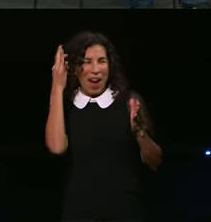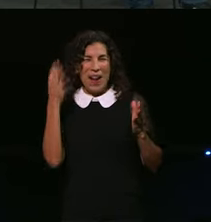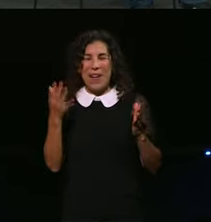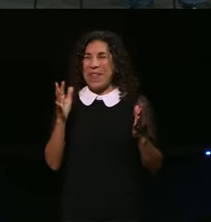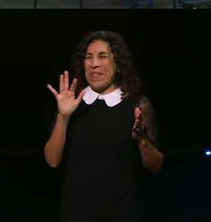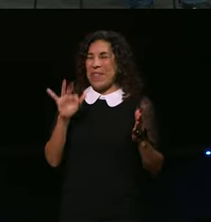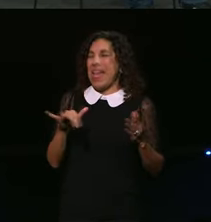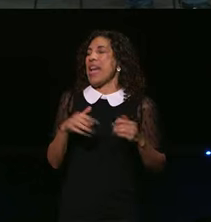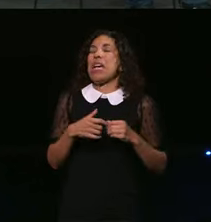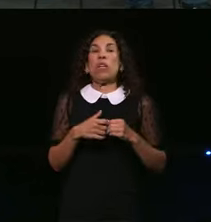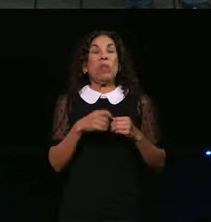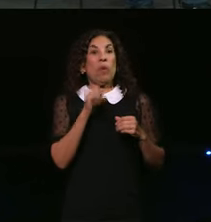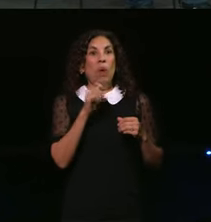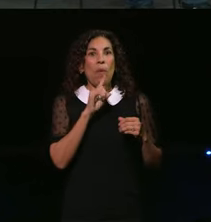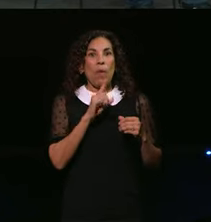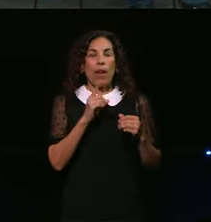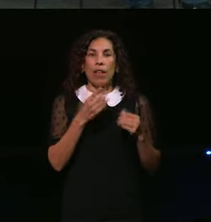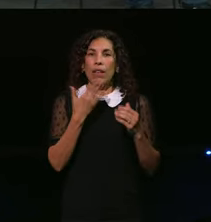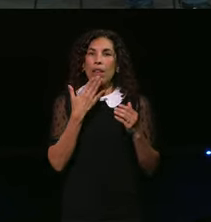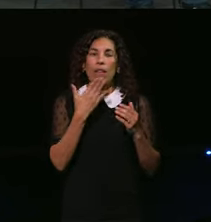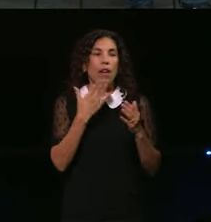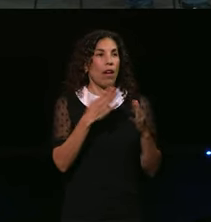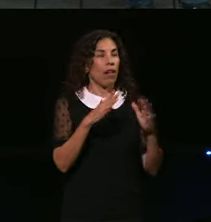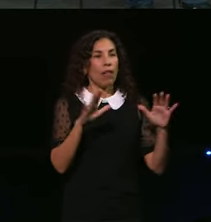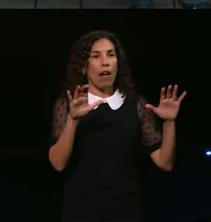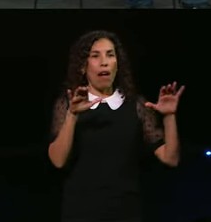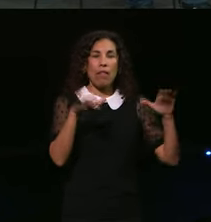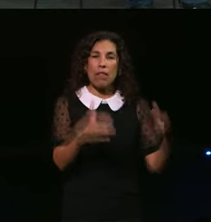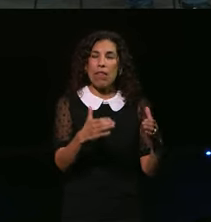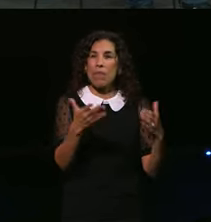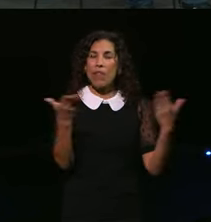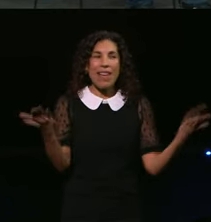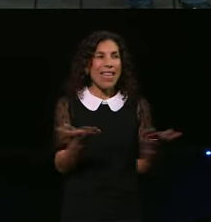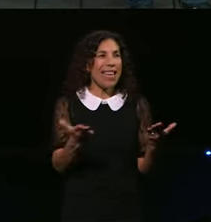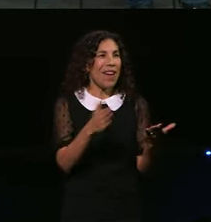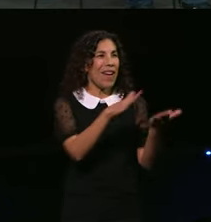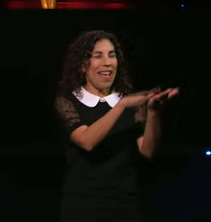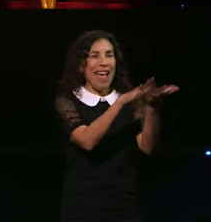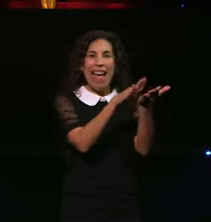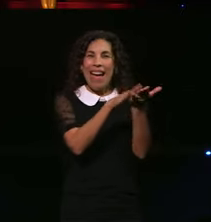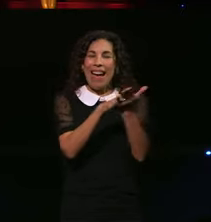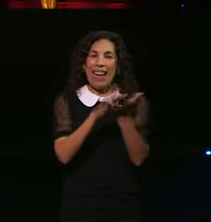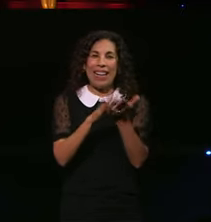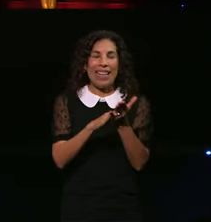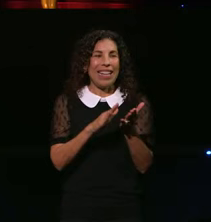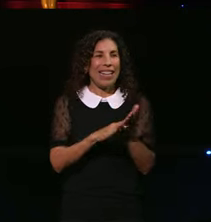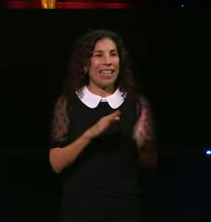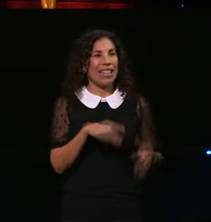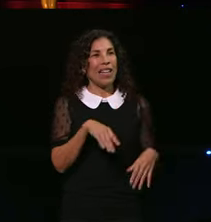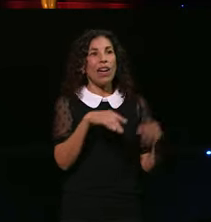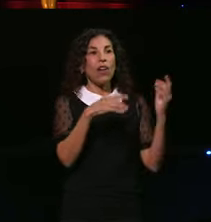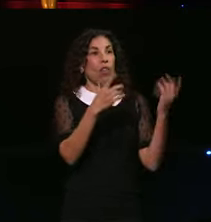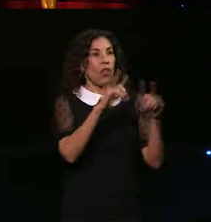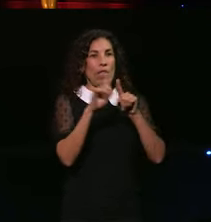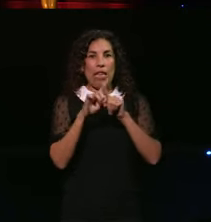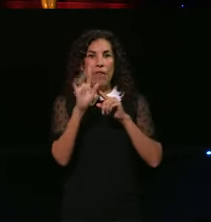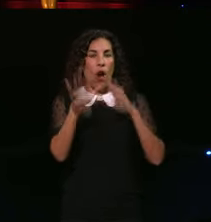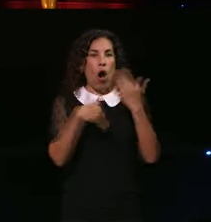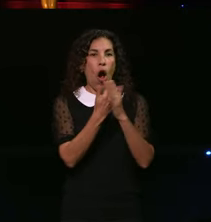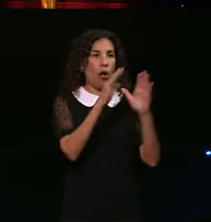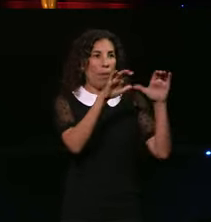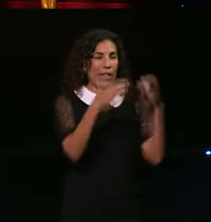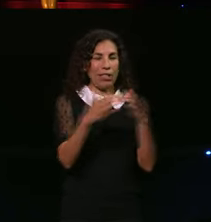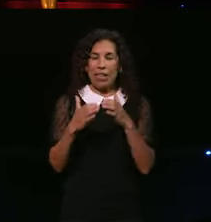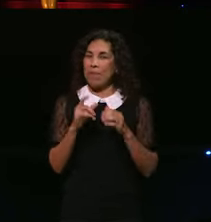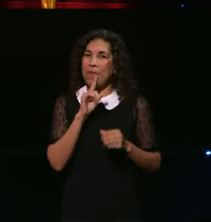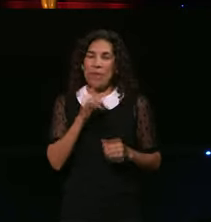So, yeah, I just got to give a shout out to my team, actually, that are here. Give a shout out. Claire Campbell, Ellen DeAndre Brown, and Grayson Galway